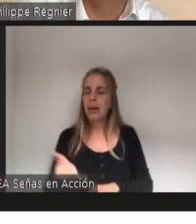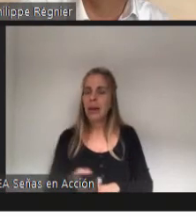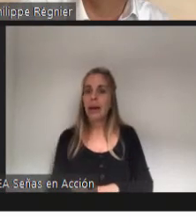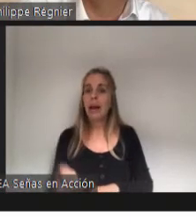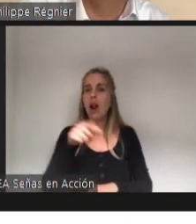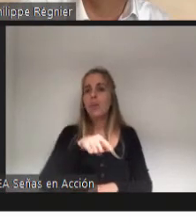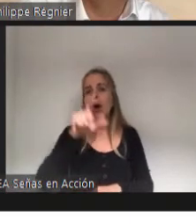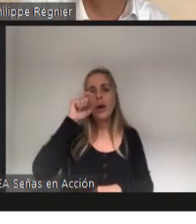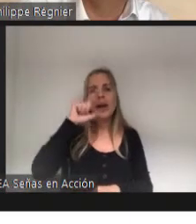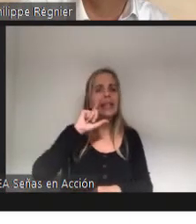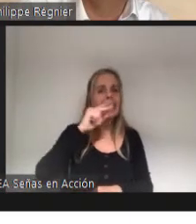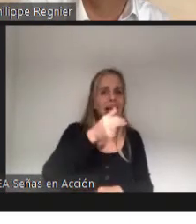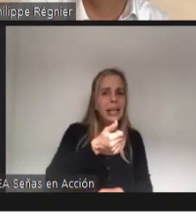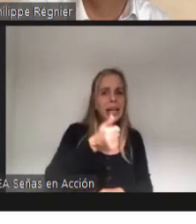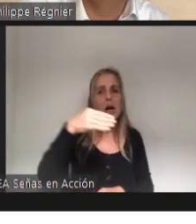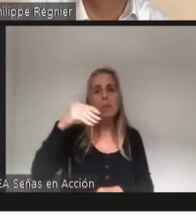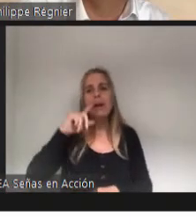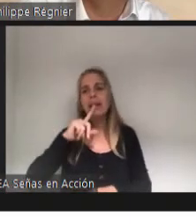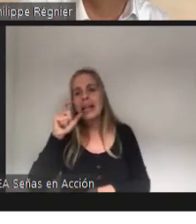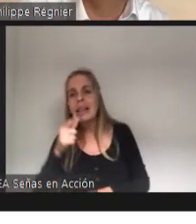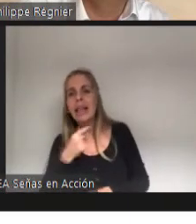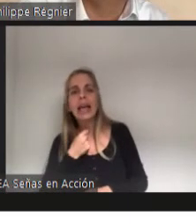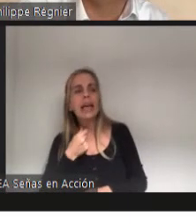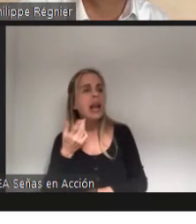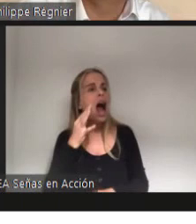Selina or Matilde, did you want to say anything?